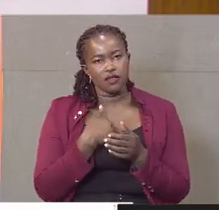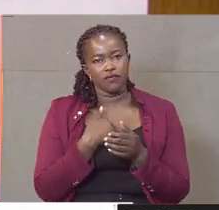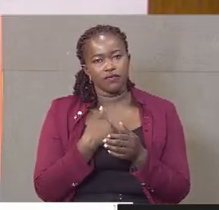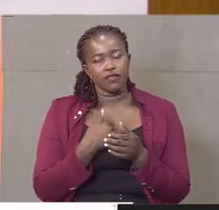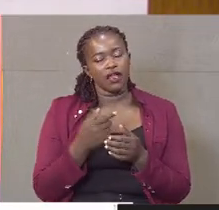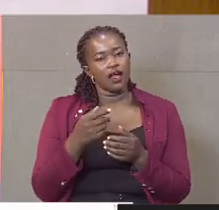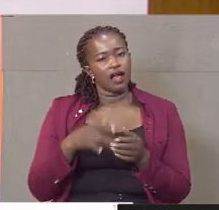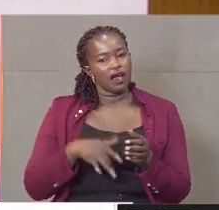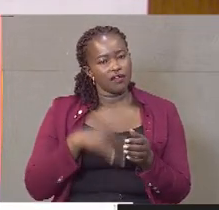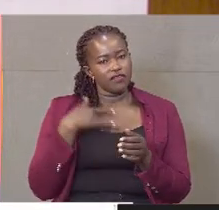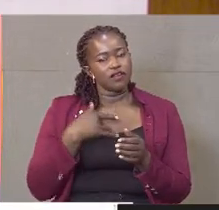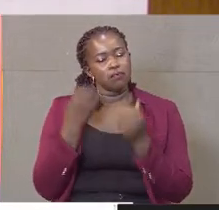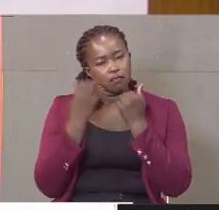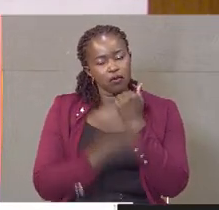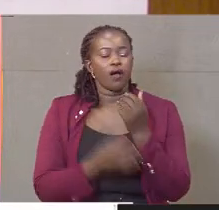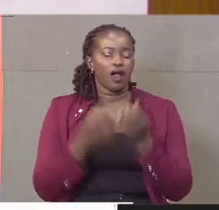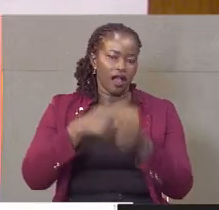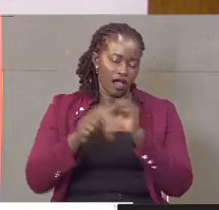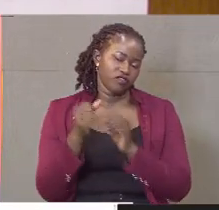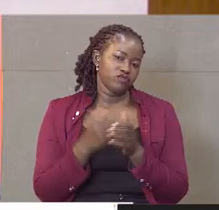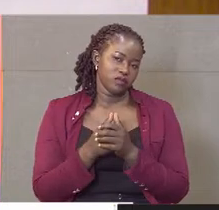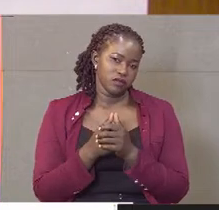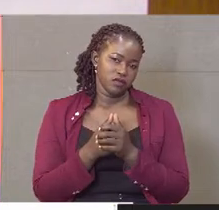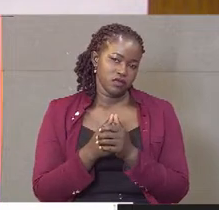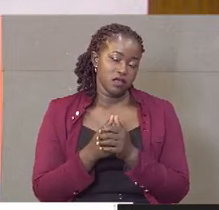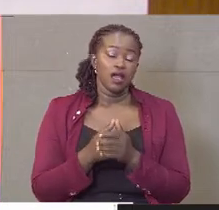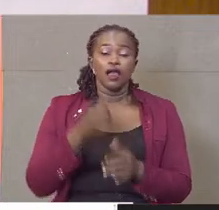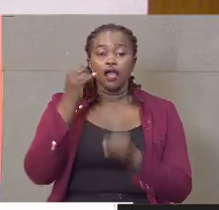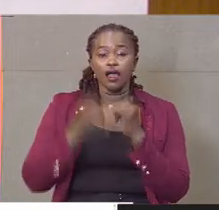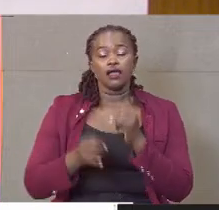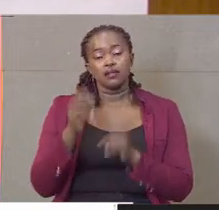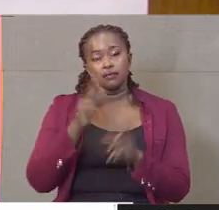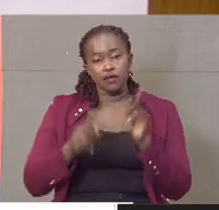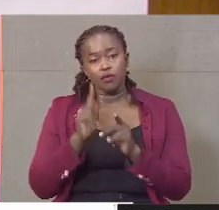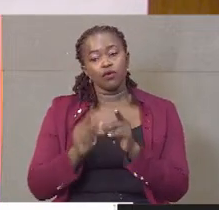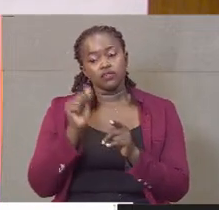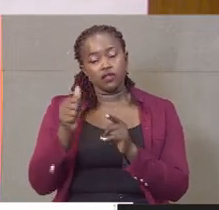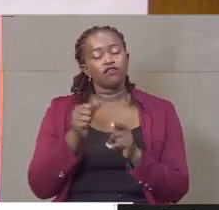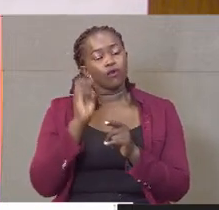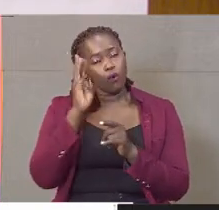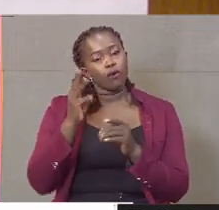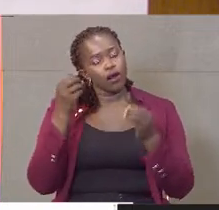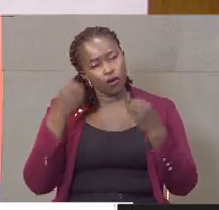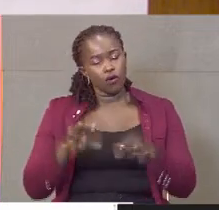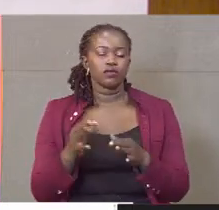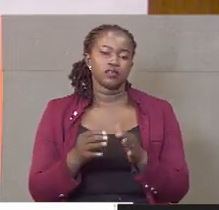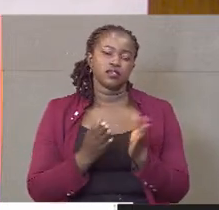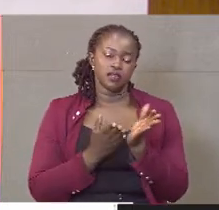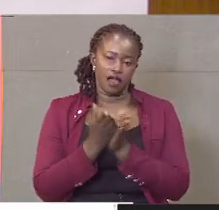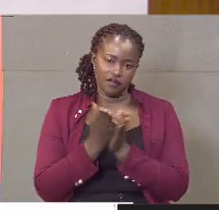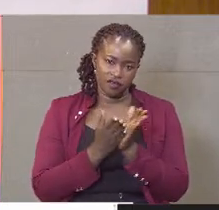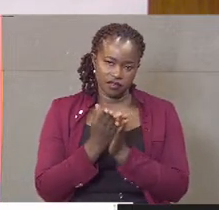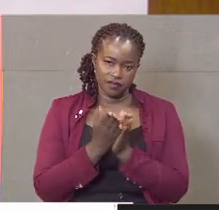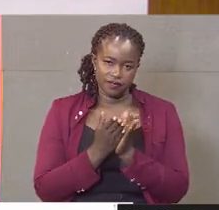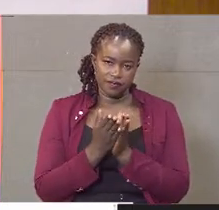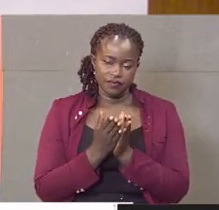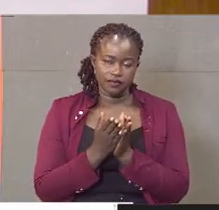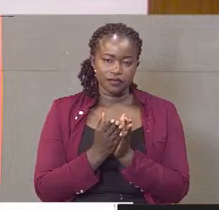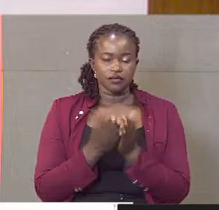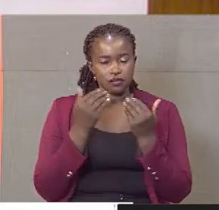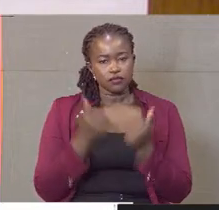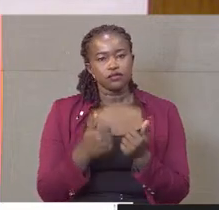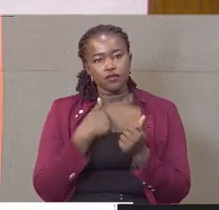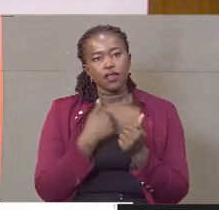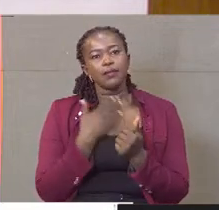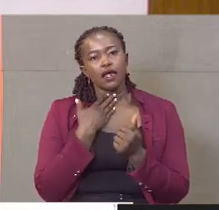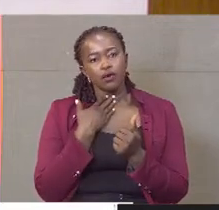taken. Because at the end, it is the people who are going to lose services. So I want